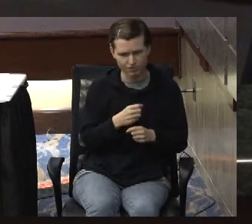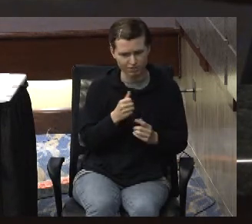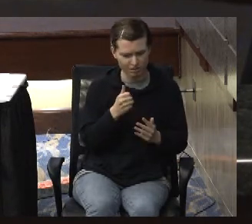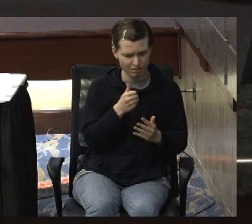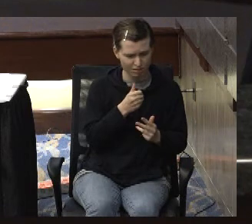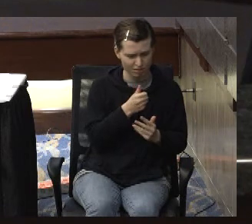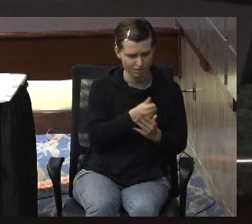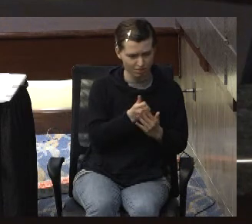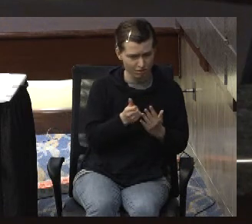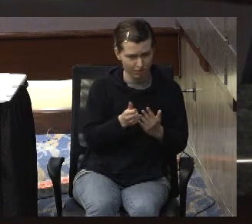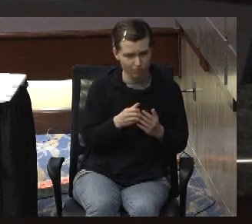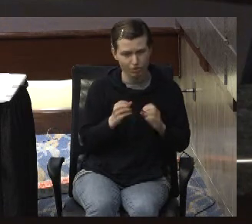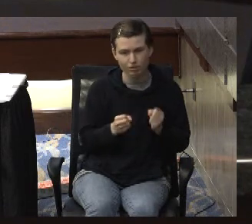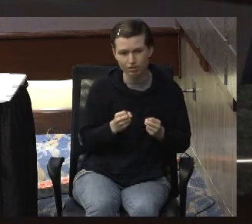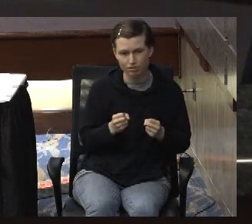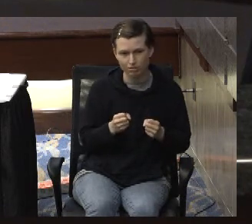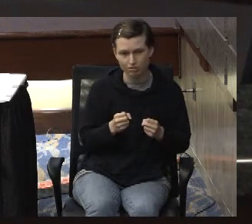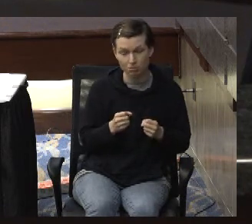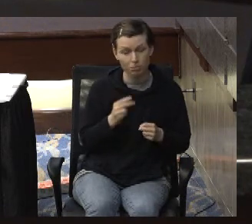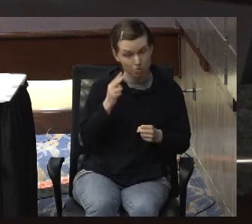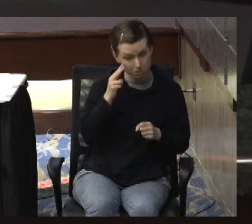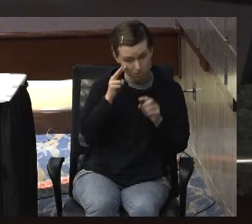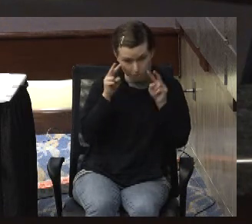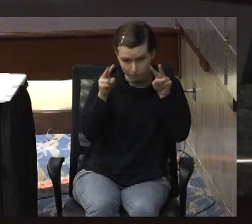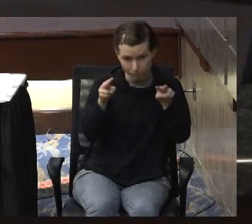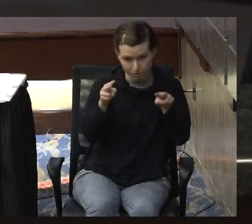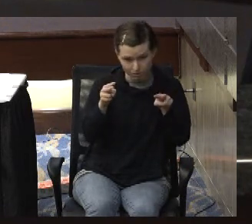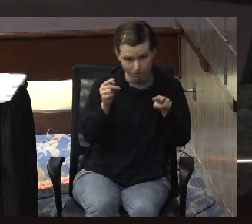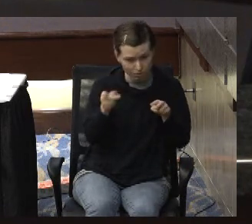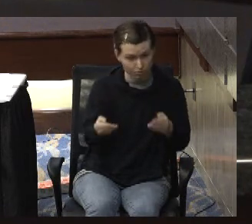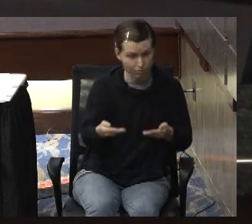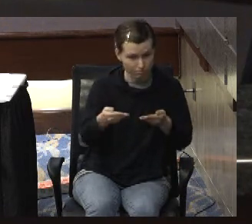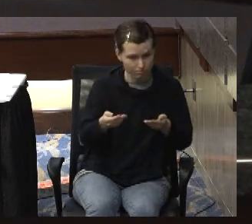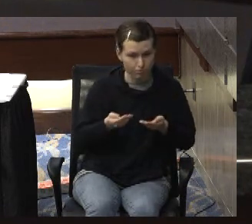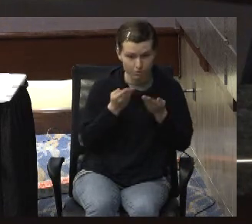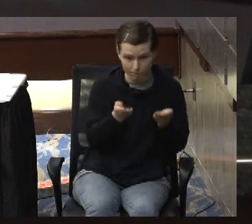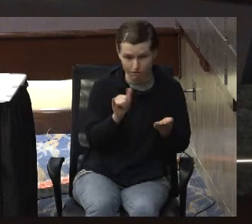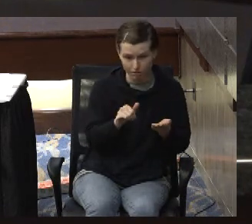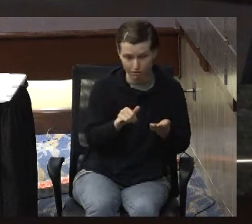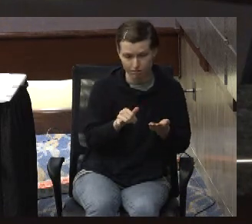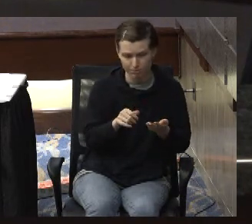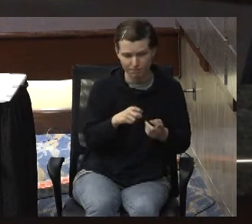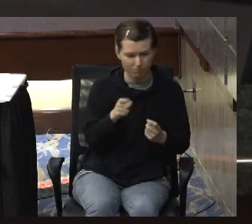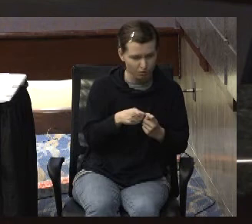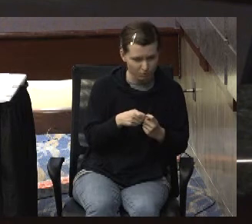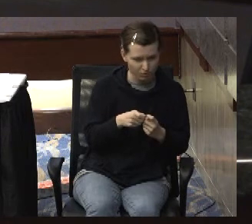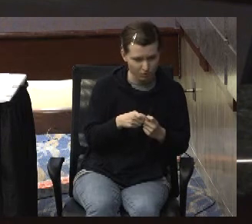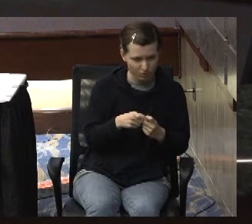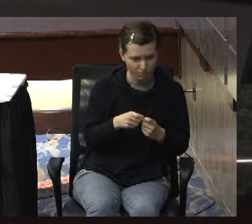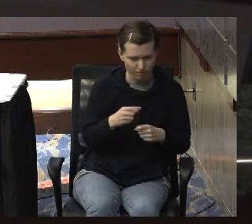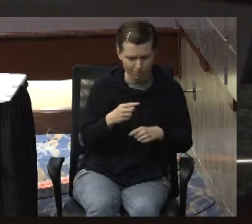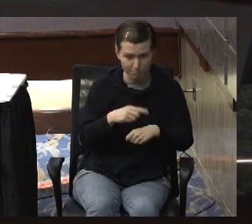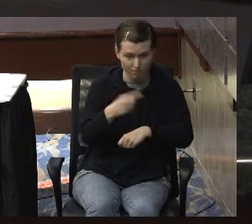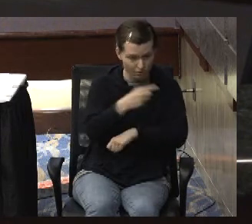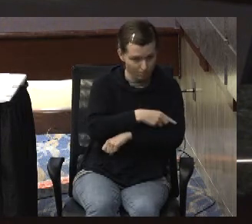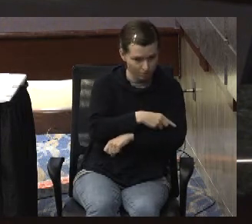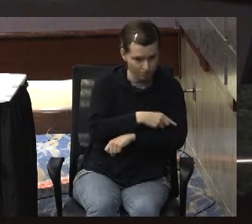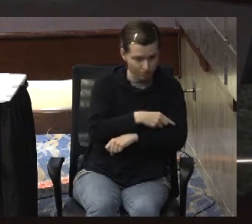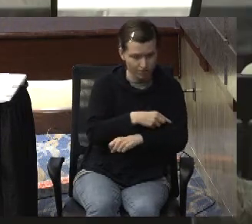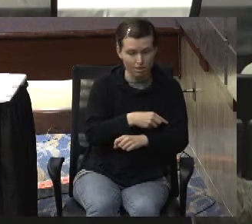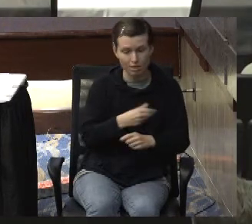I look forward to when y'all present that and seeing the specific dates and benchmarks that we've committed to. Fair